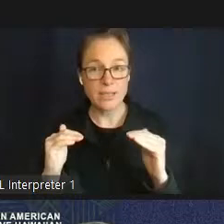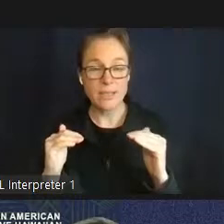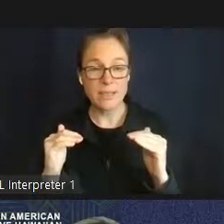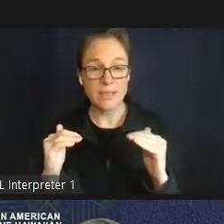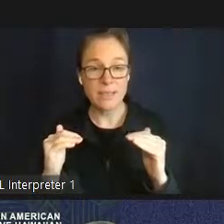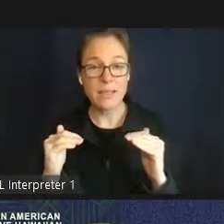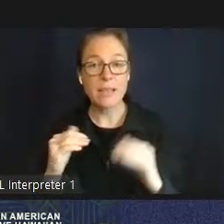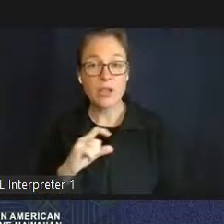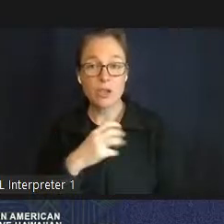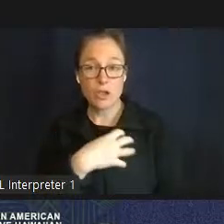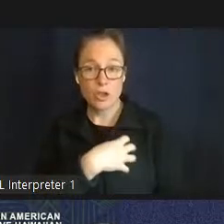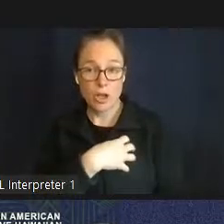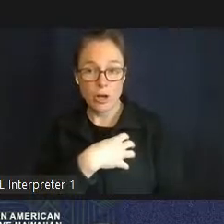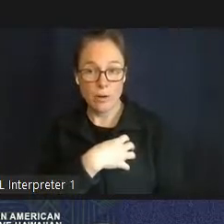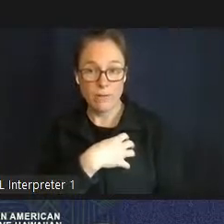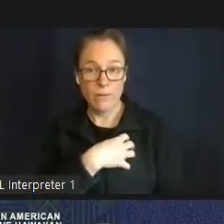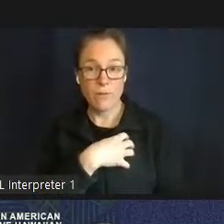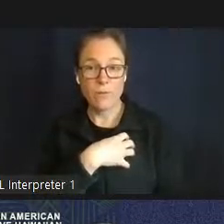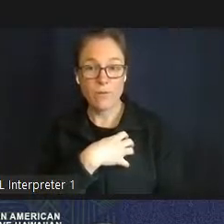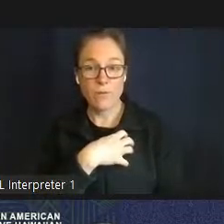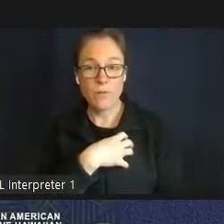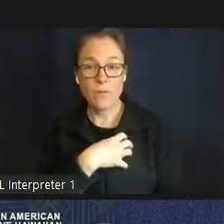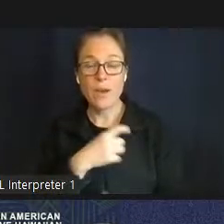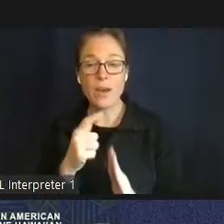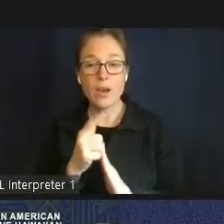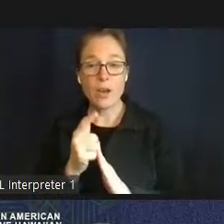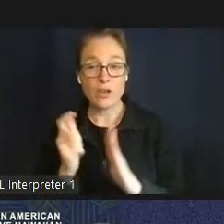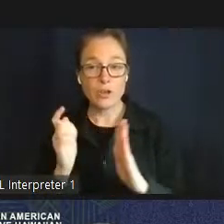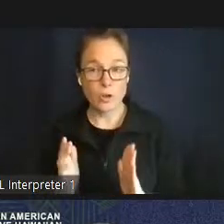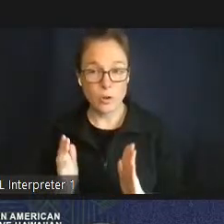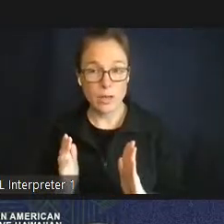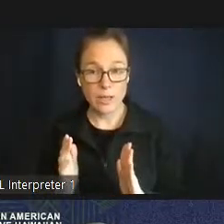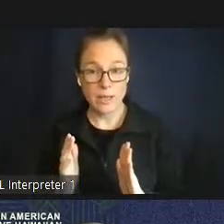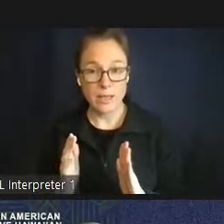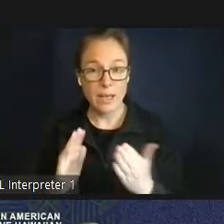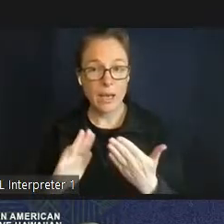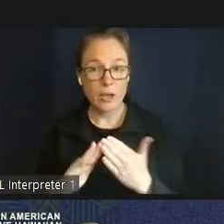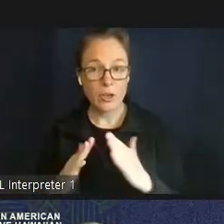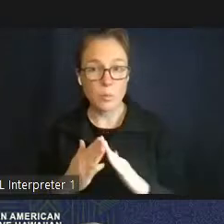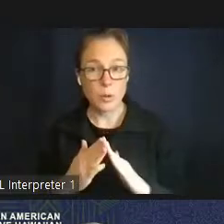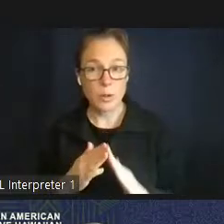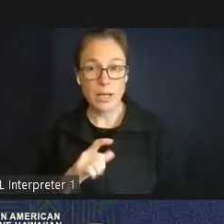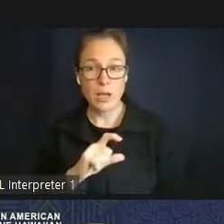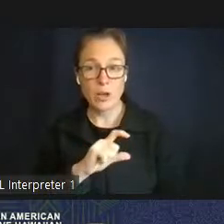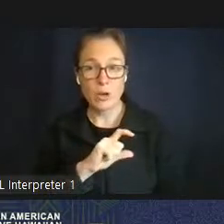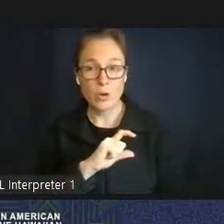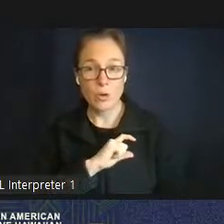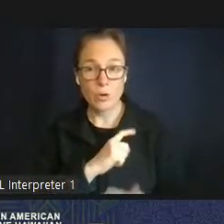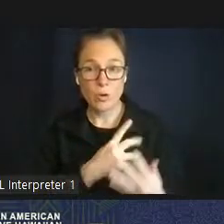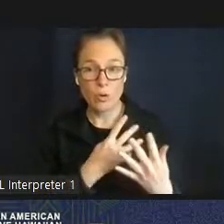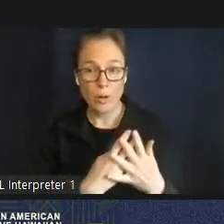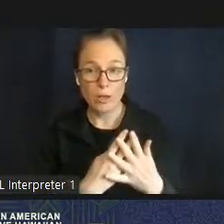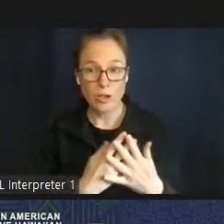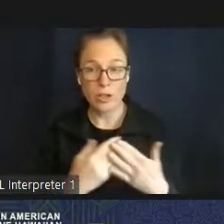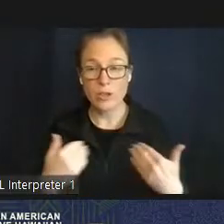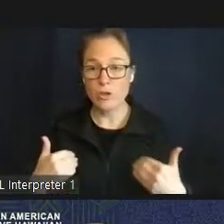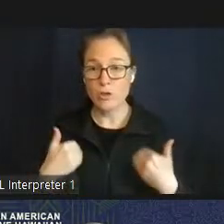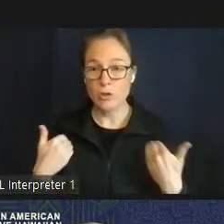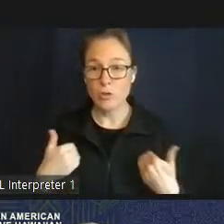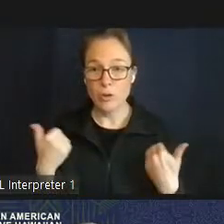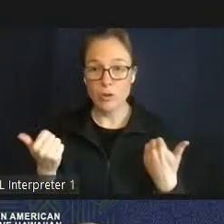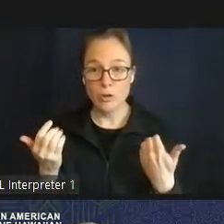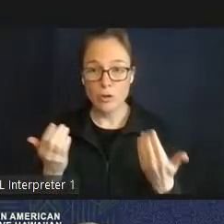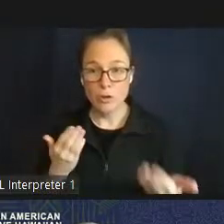Sheriff's Office, the District Attorney's Office, Community Corrections, Juvenile Services,